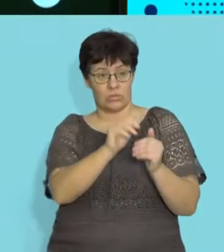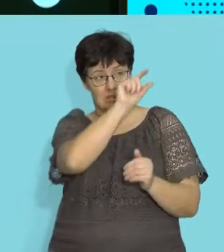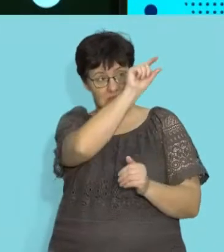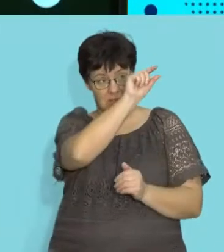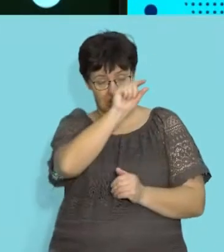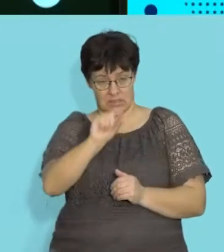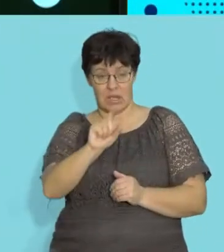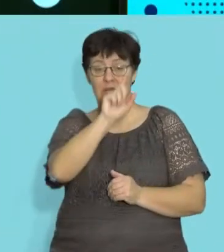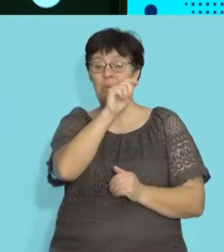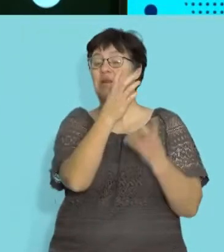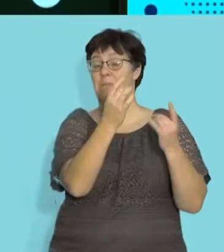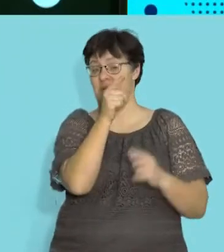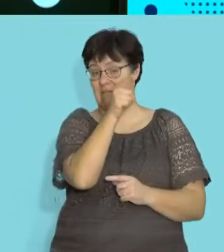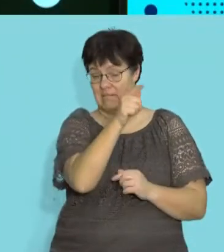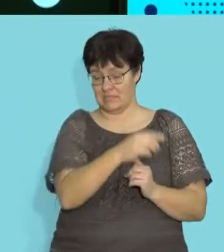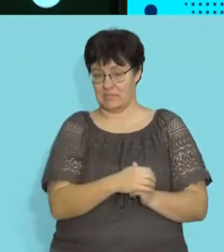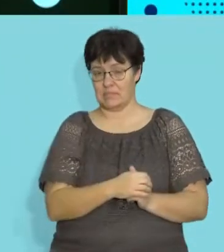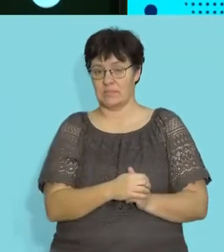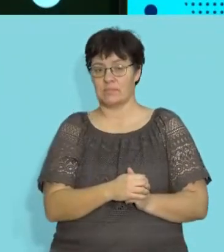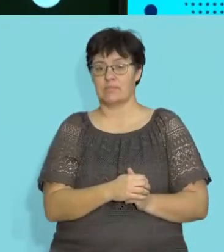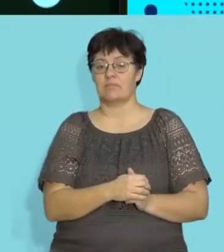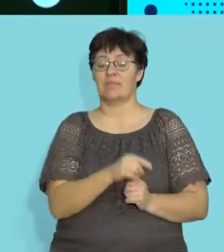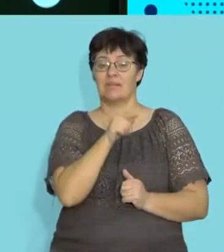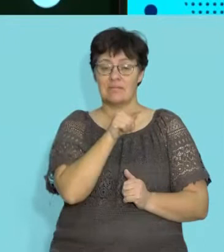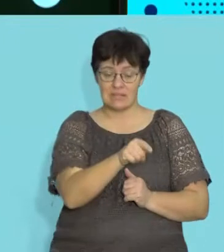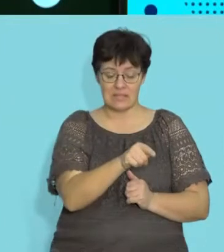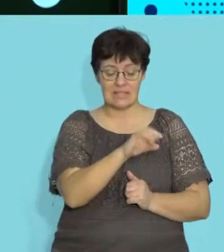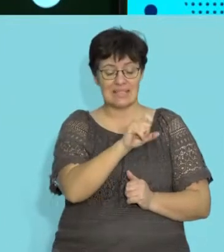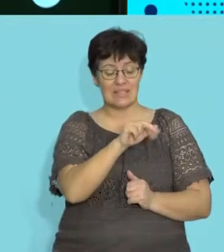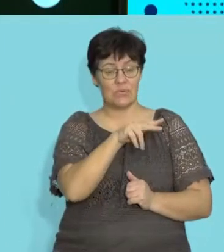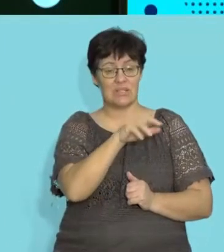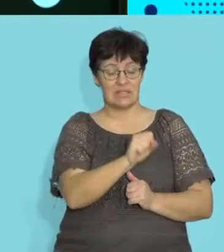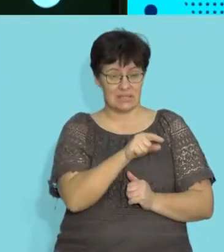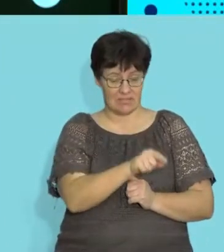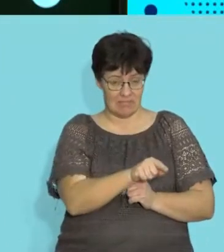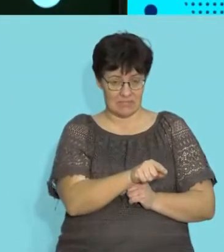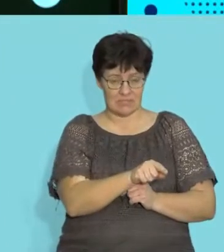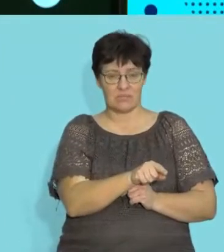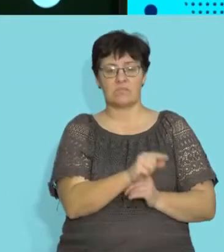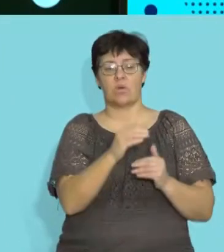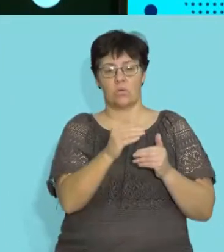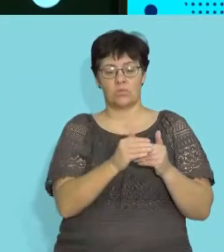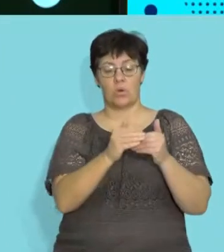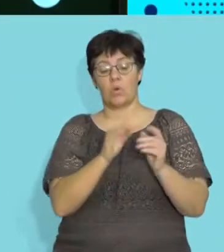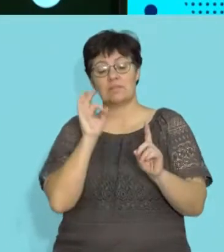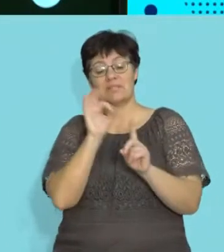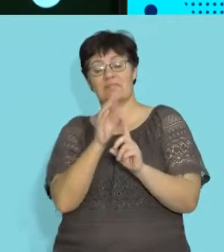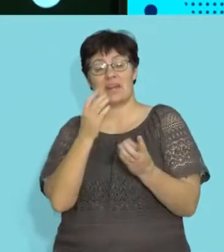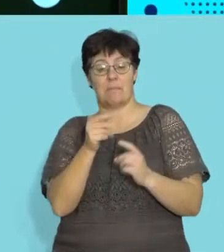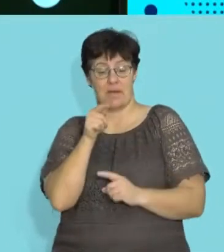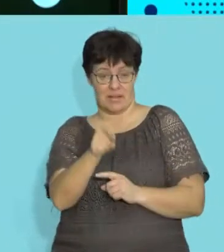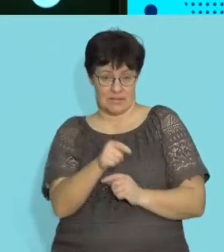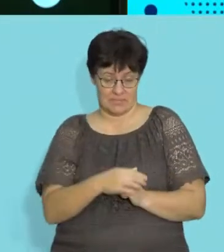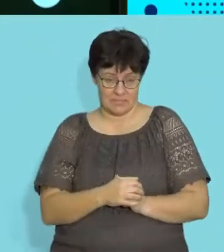value of 0. A convergent series always gets closer and closer to